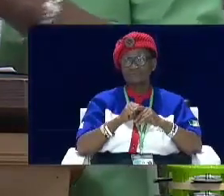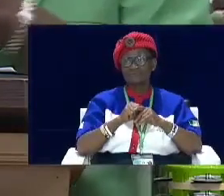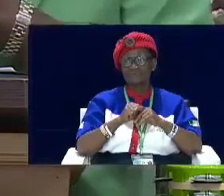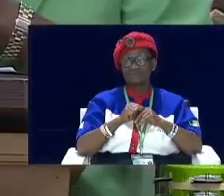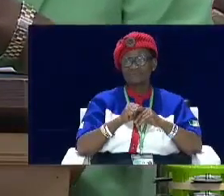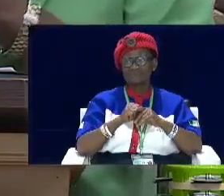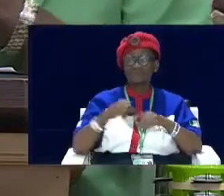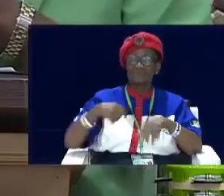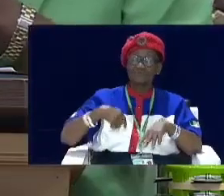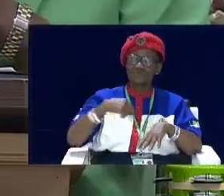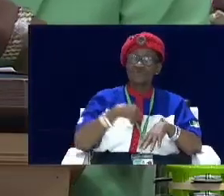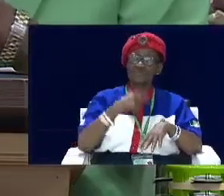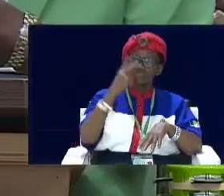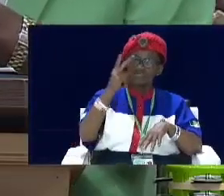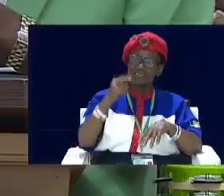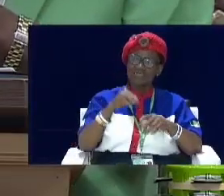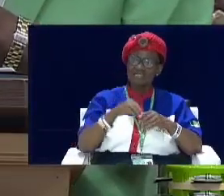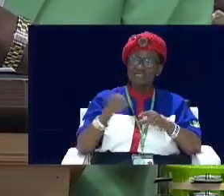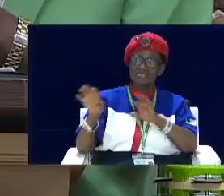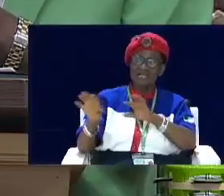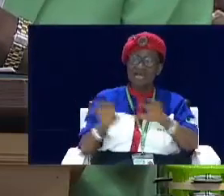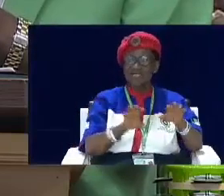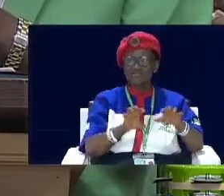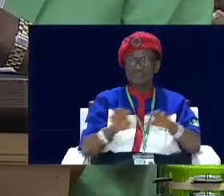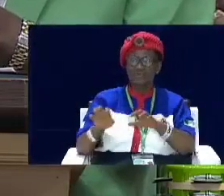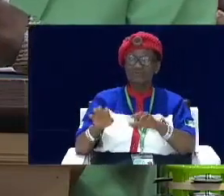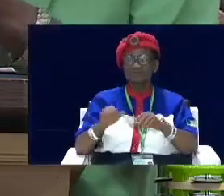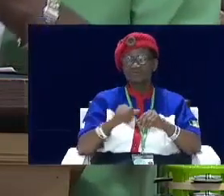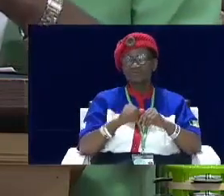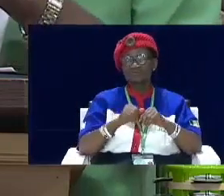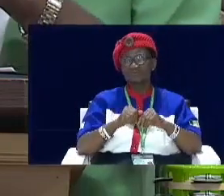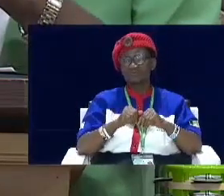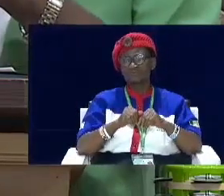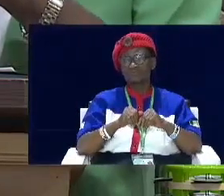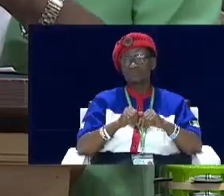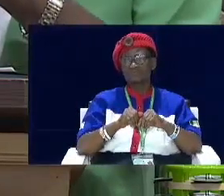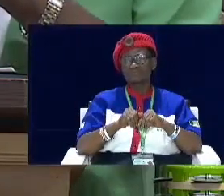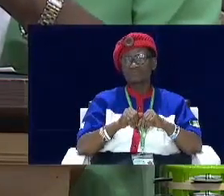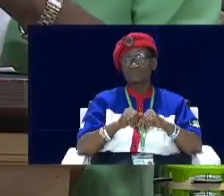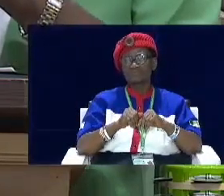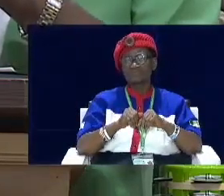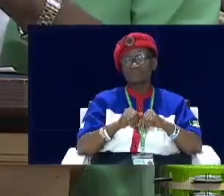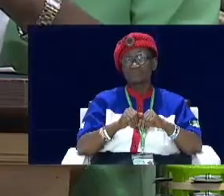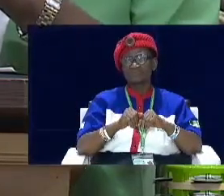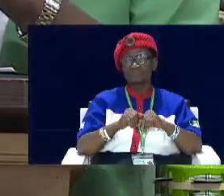We see in action. Ari lojuse.